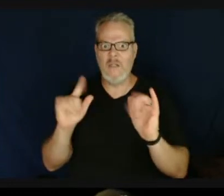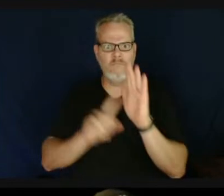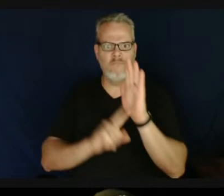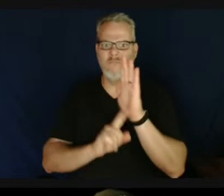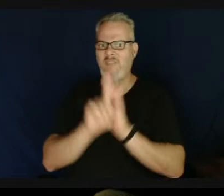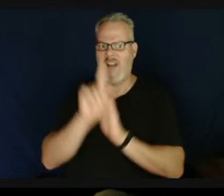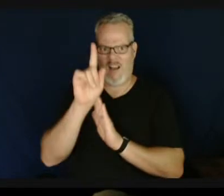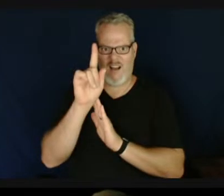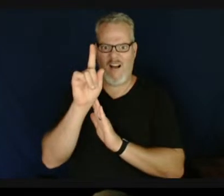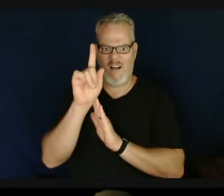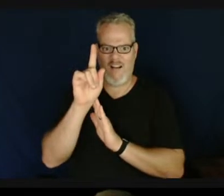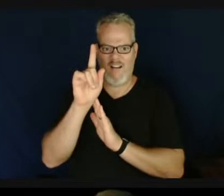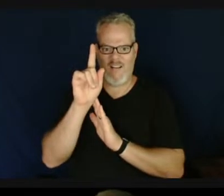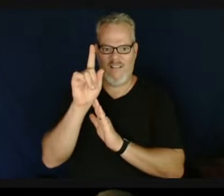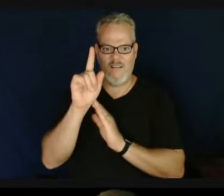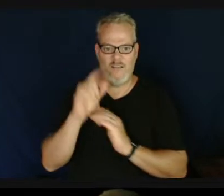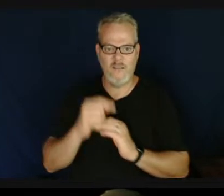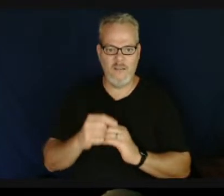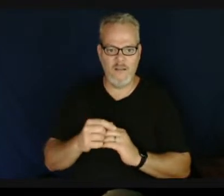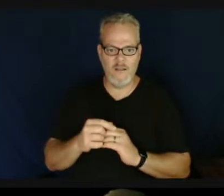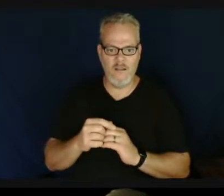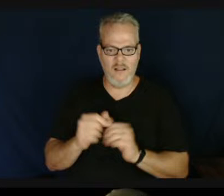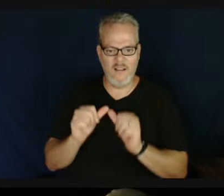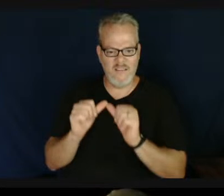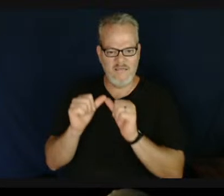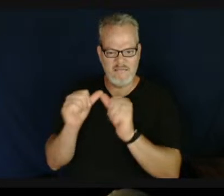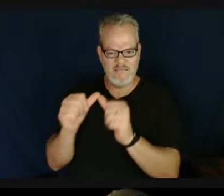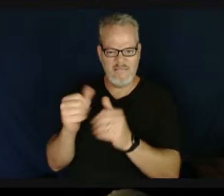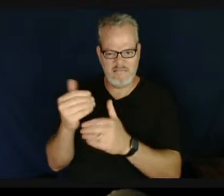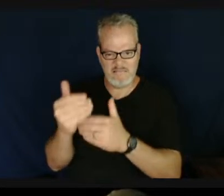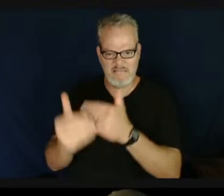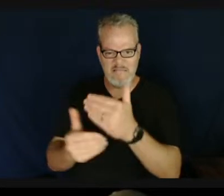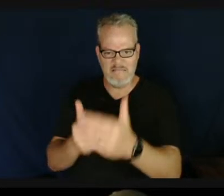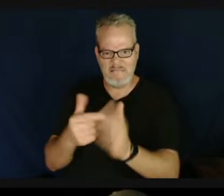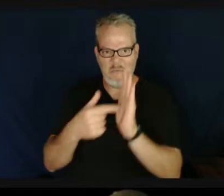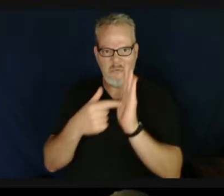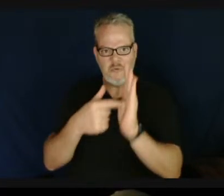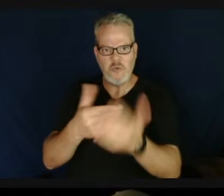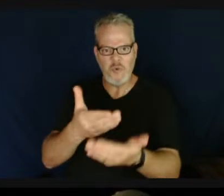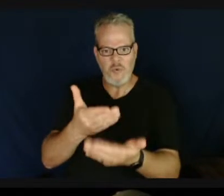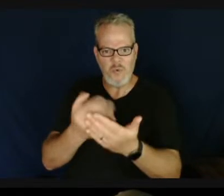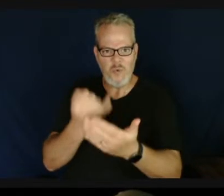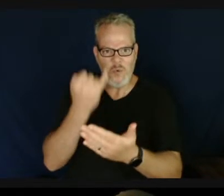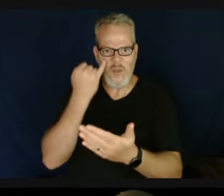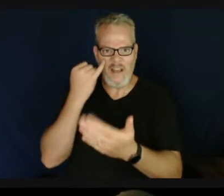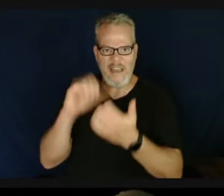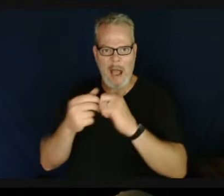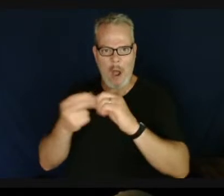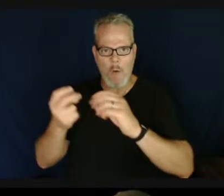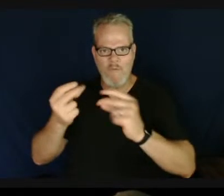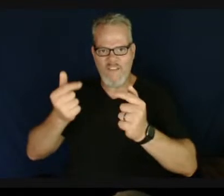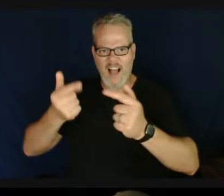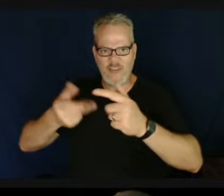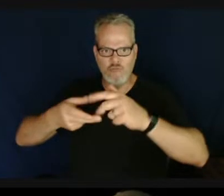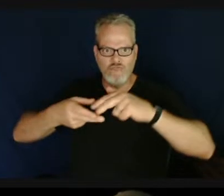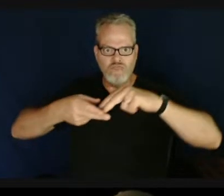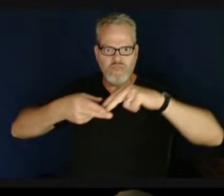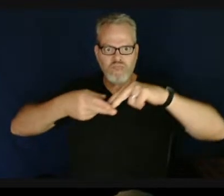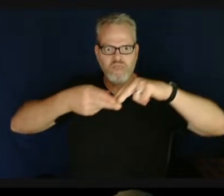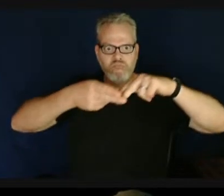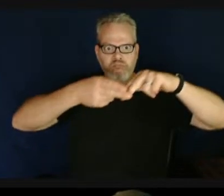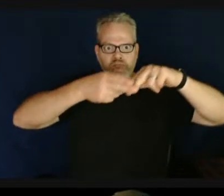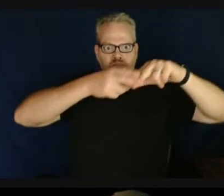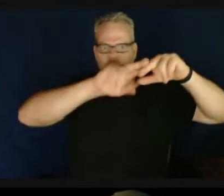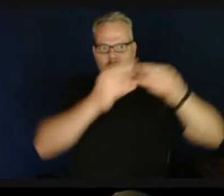And on from there as well, right? Just to kind of show you this idea of how it ramps up. Great quantities of lava poured over the